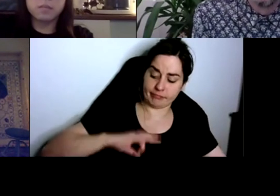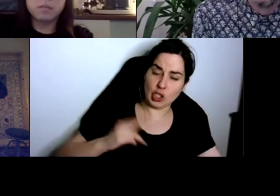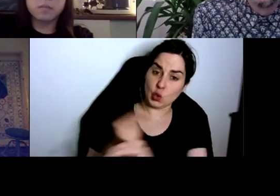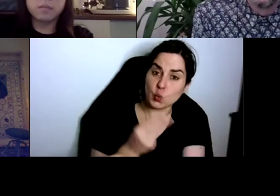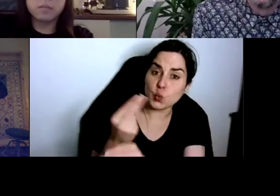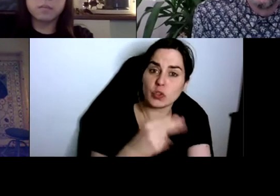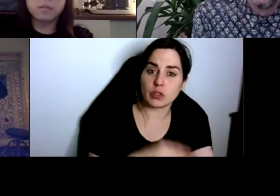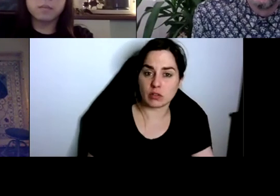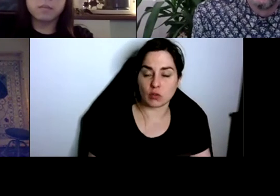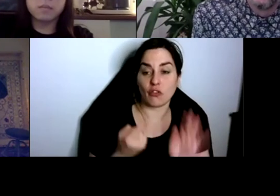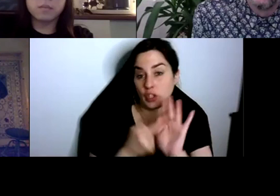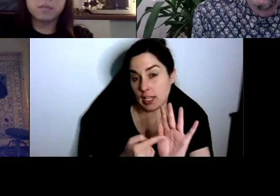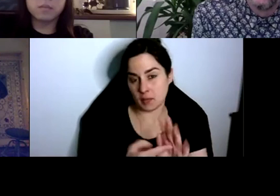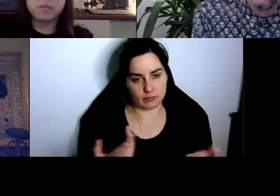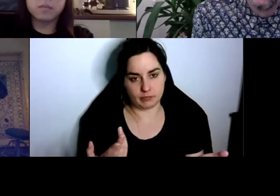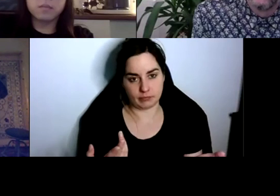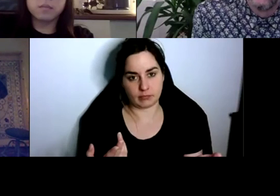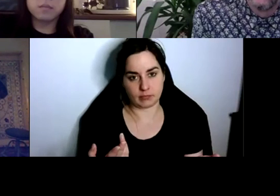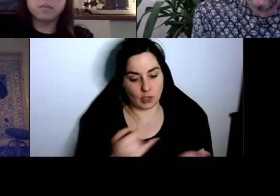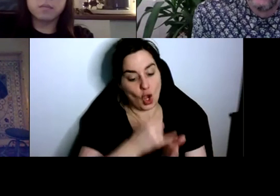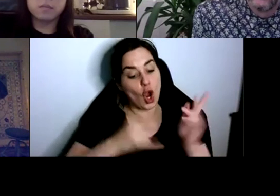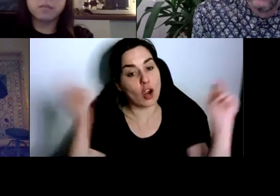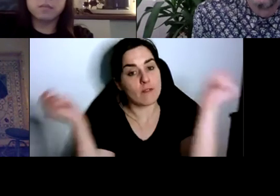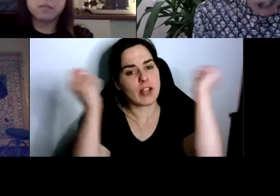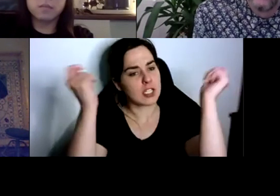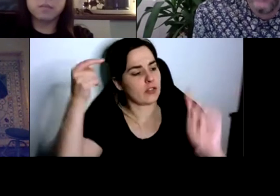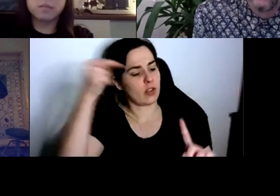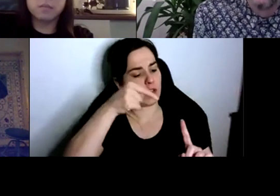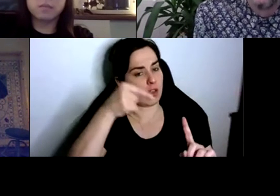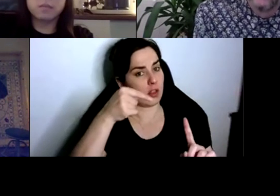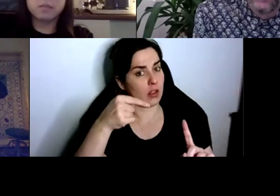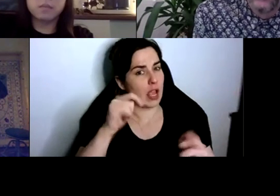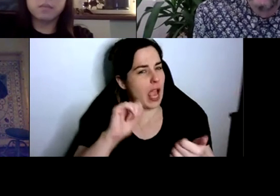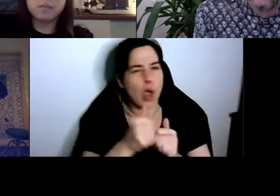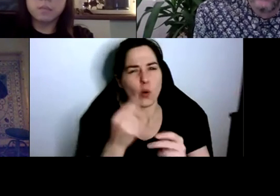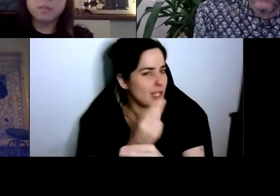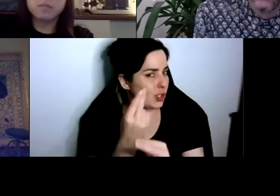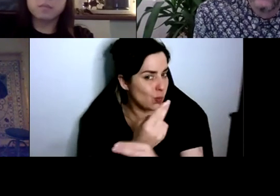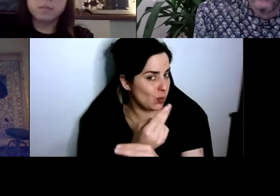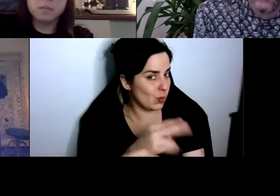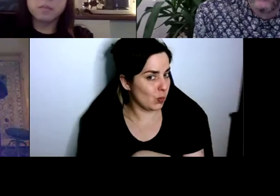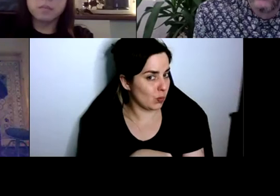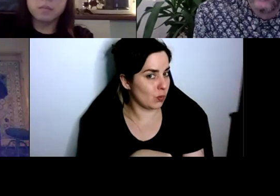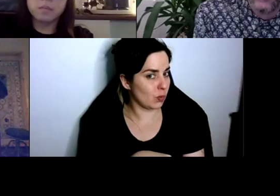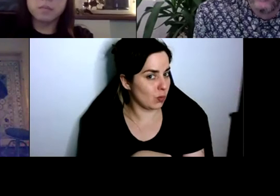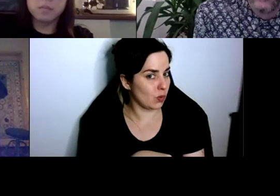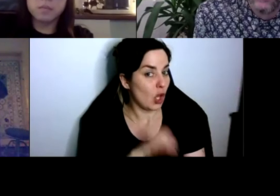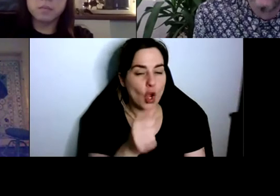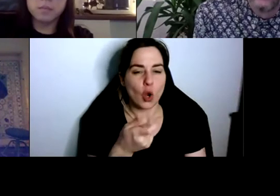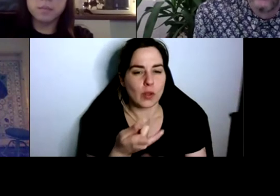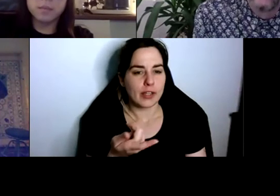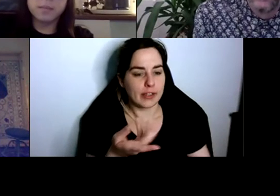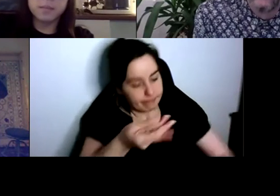actual use of an arts festival, rather than, you know, the exchange value that it might